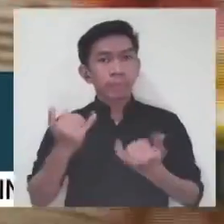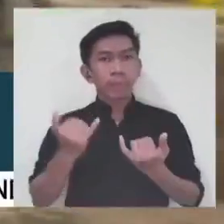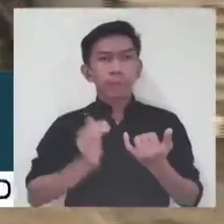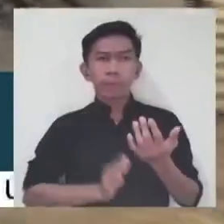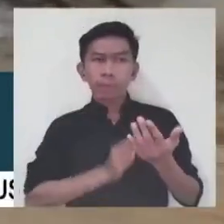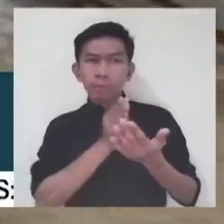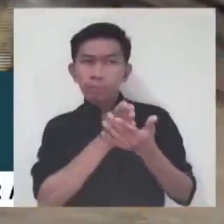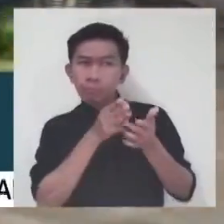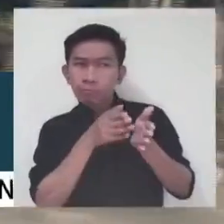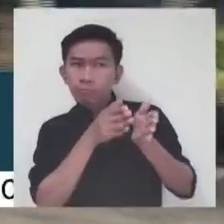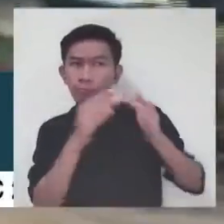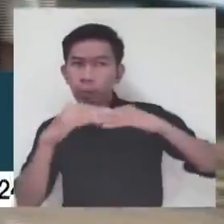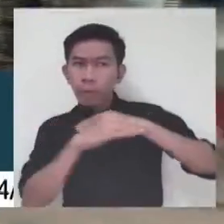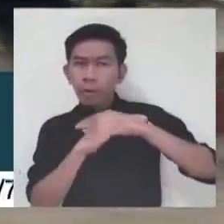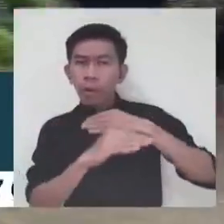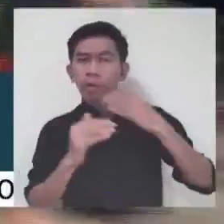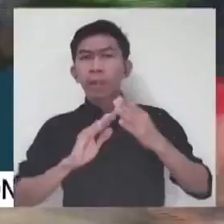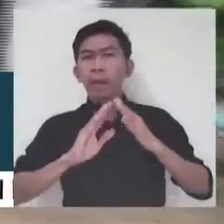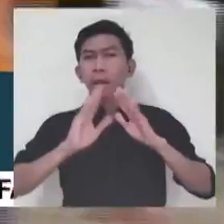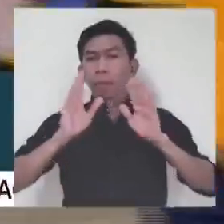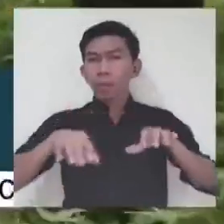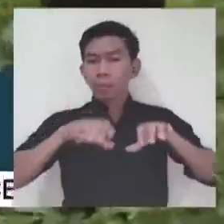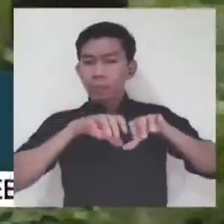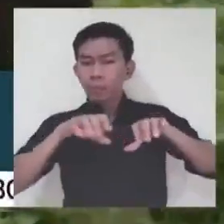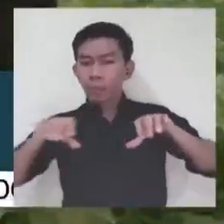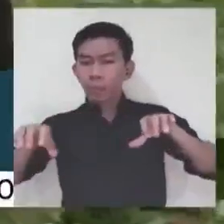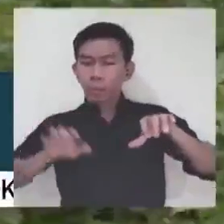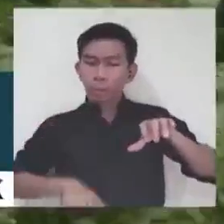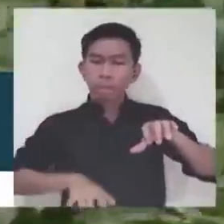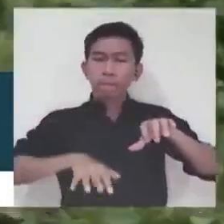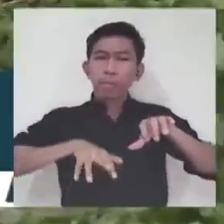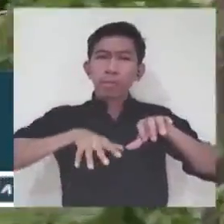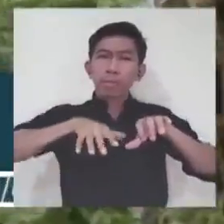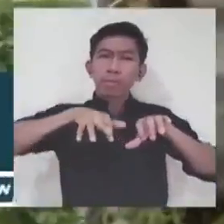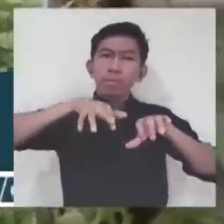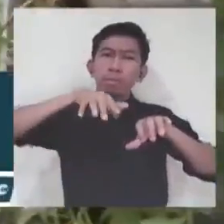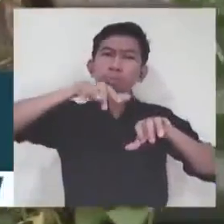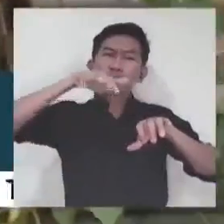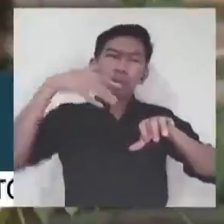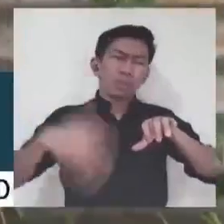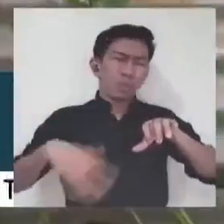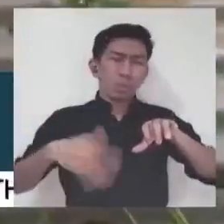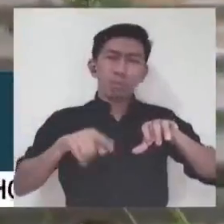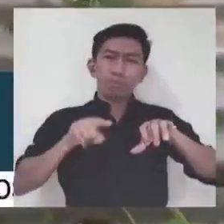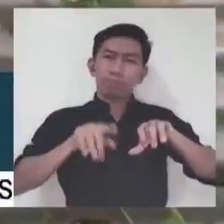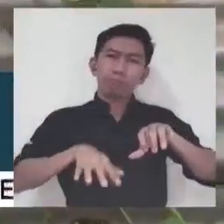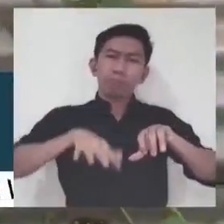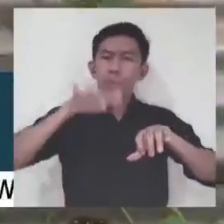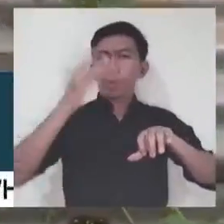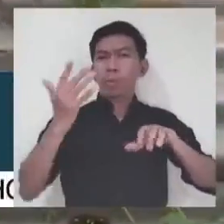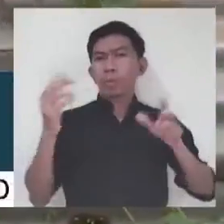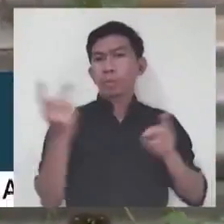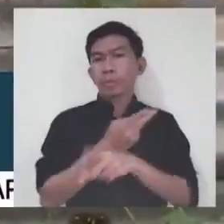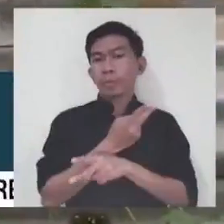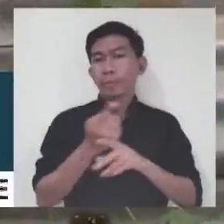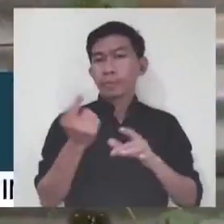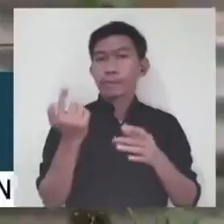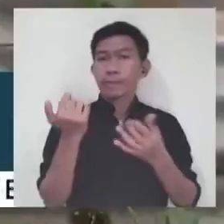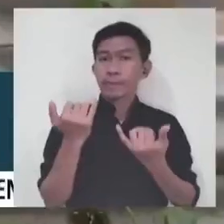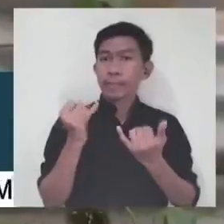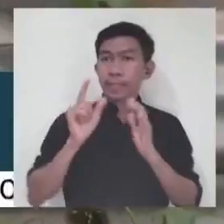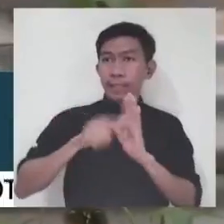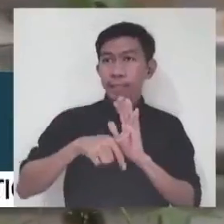houses submerged. Half of the homes are submerged in floods. So So we will be finding out more from